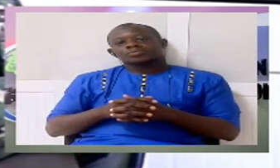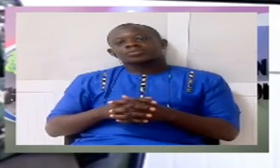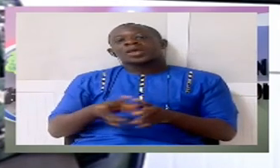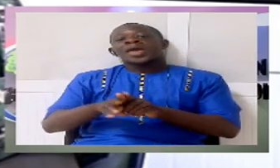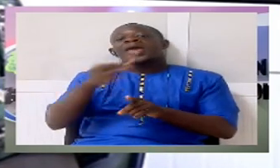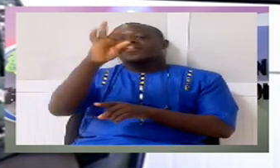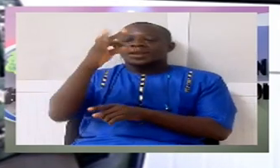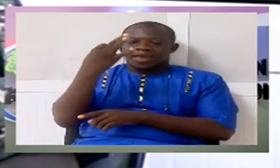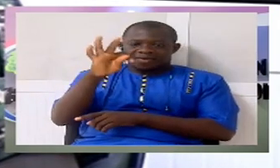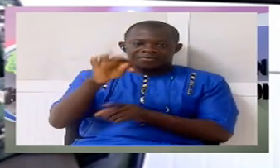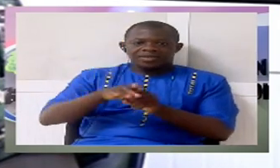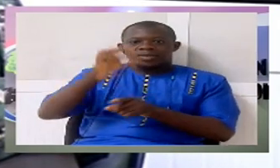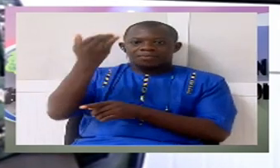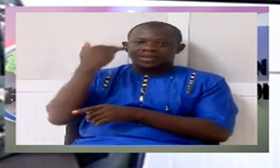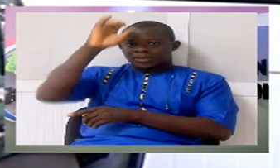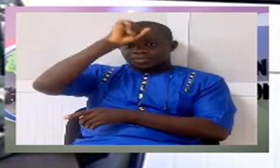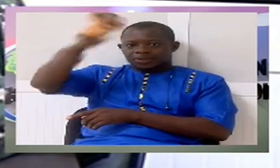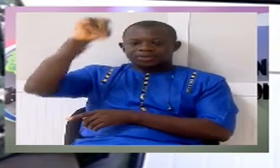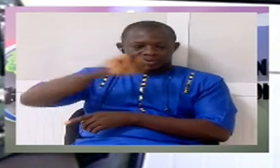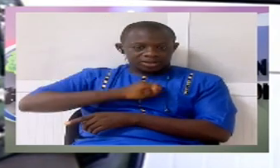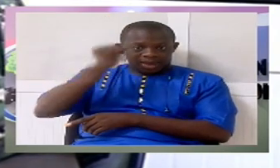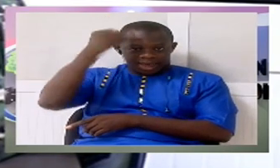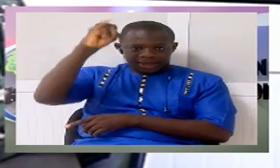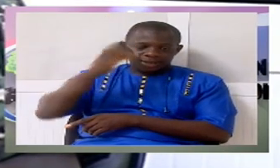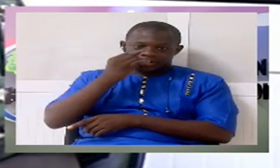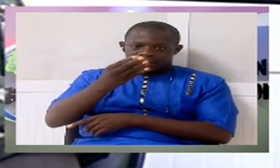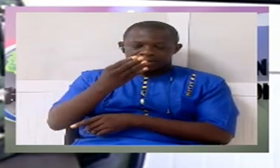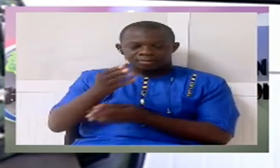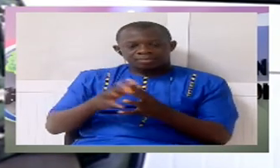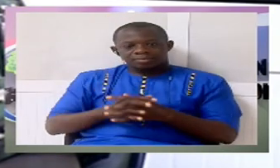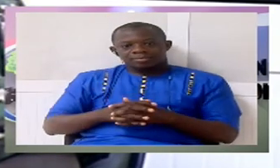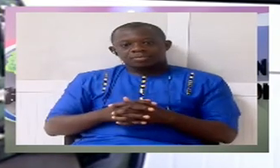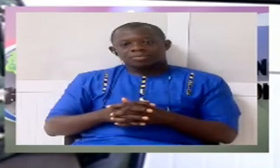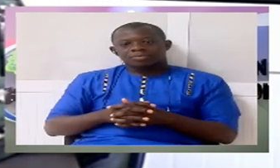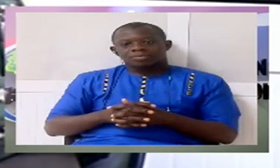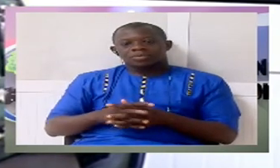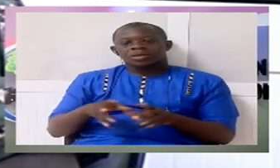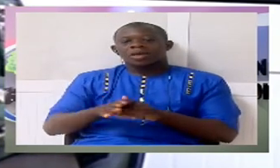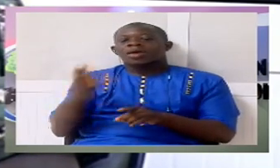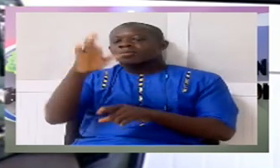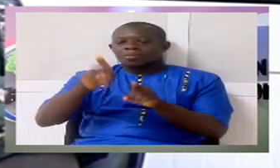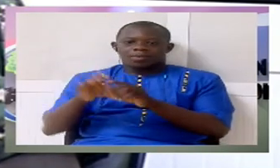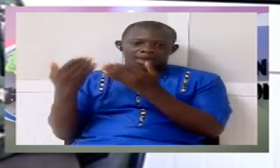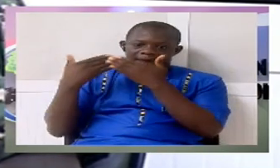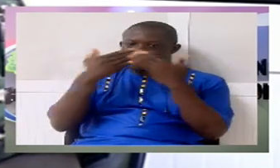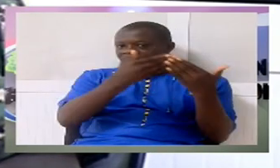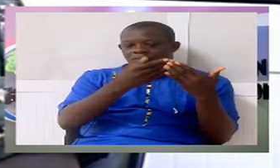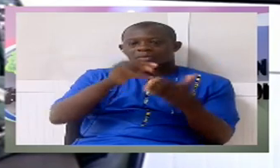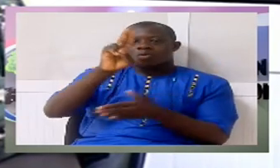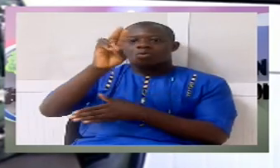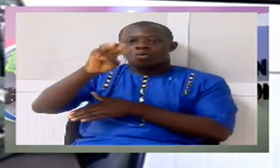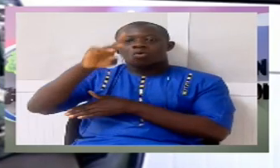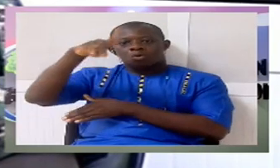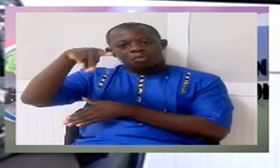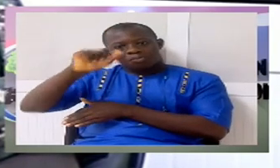ko wax. Even if the former president was the one that said so. And umba lako umba moy pass message. Umba moko konvoy